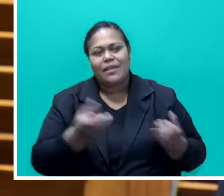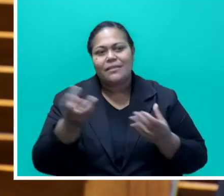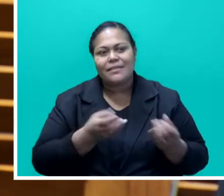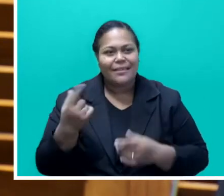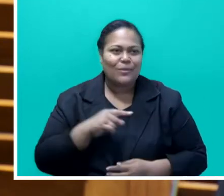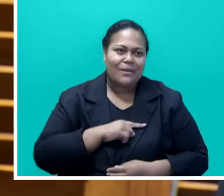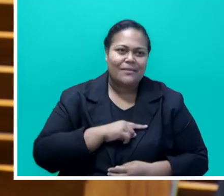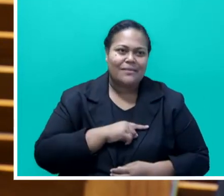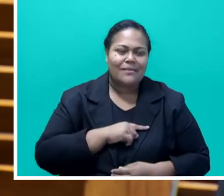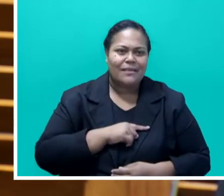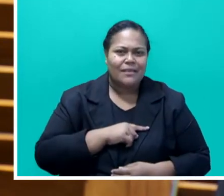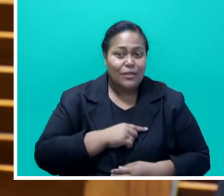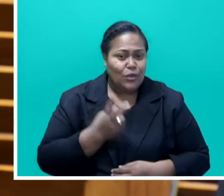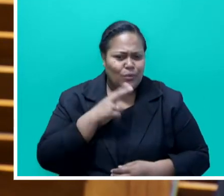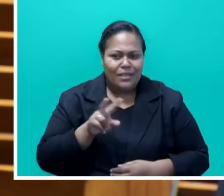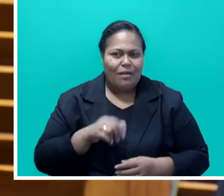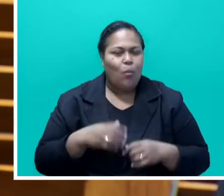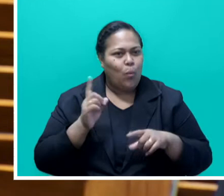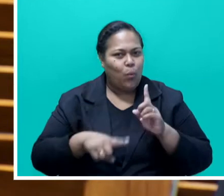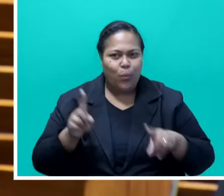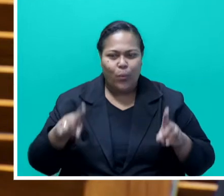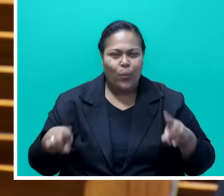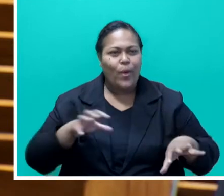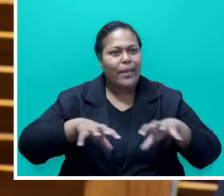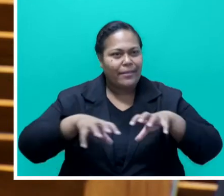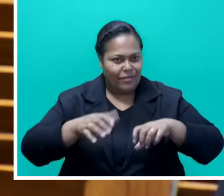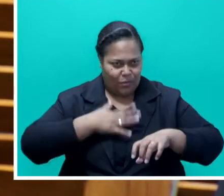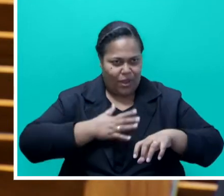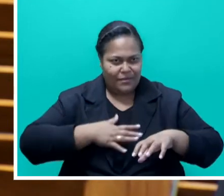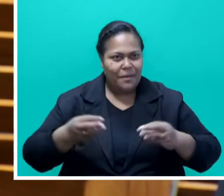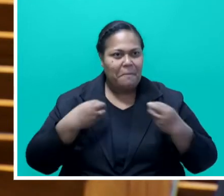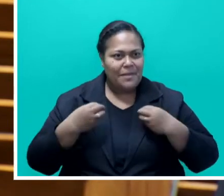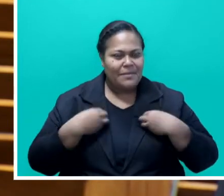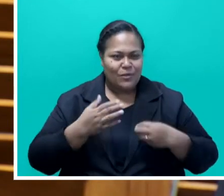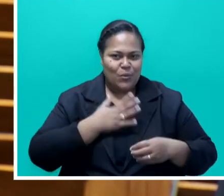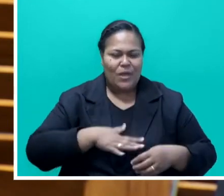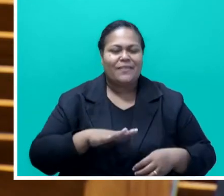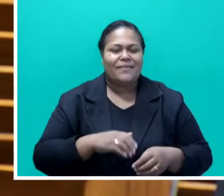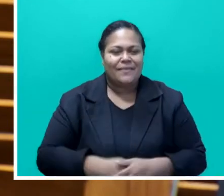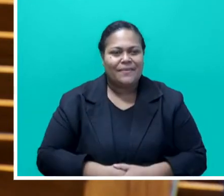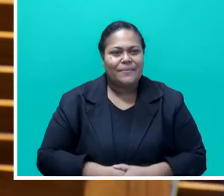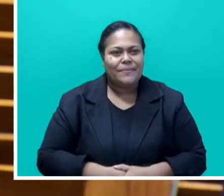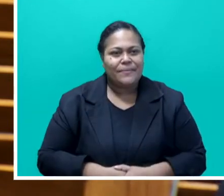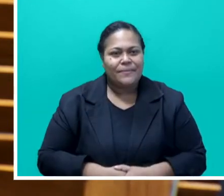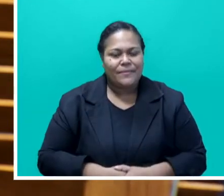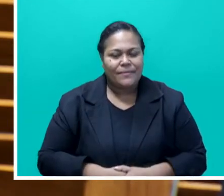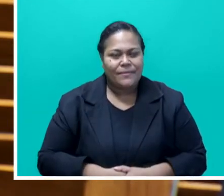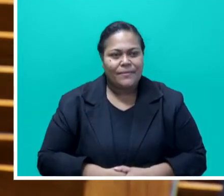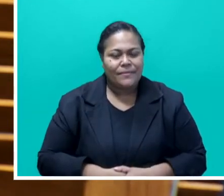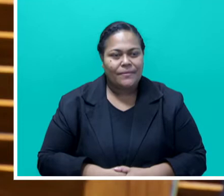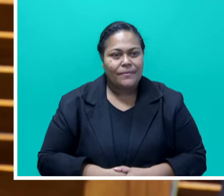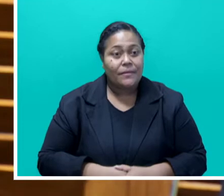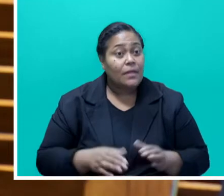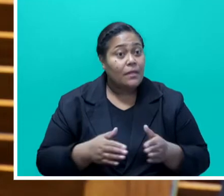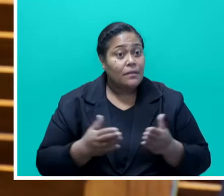see, so there's a vast array of activities that people in Fiji are involved in, and they're taking advantage of this particular program. I wanted to highlight, sir,